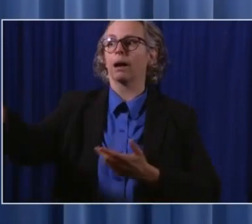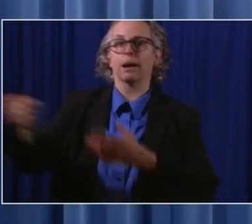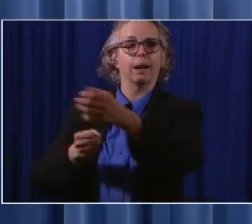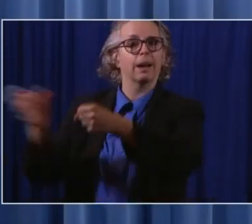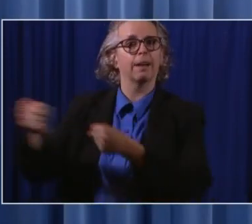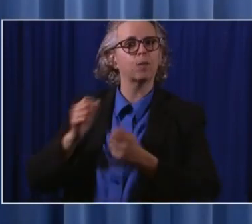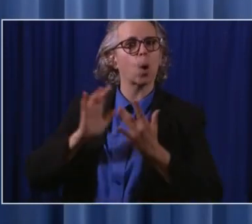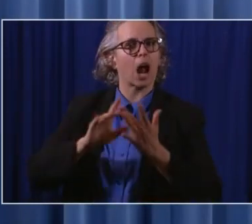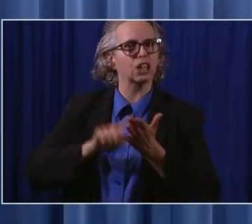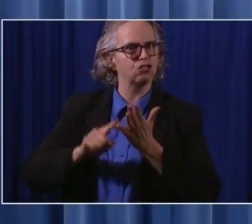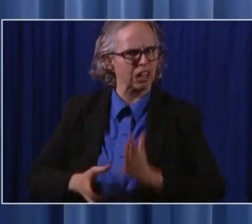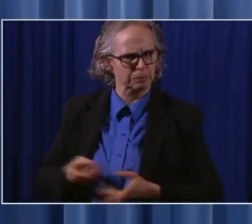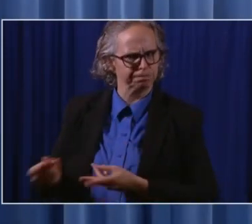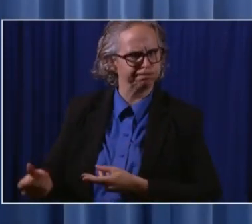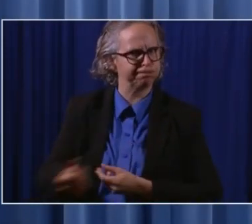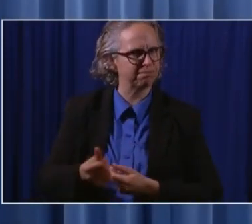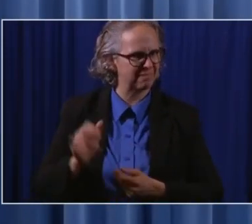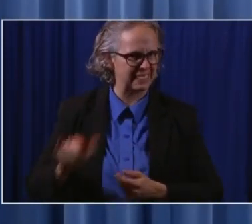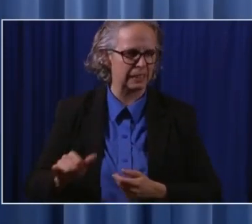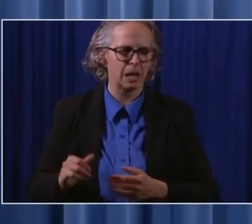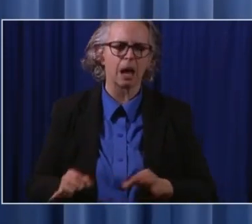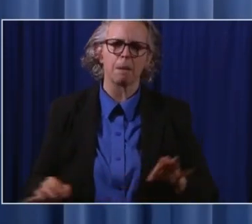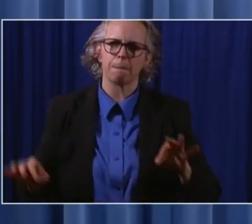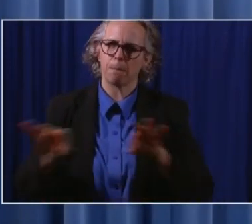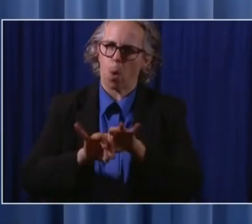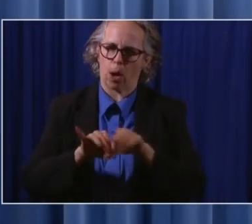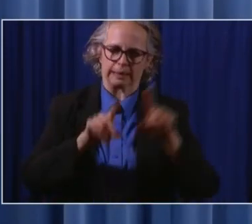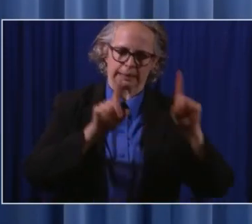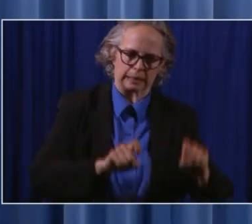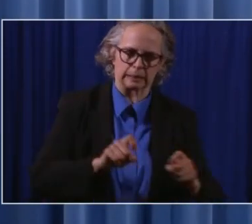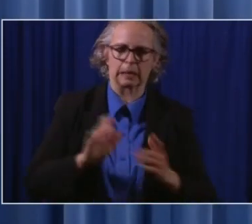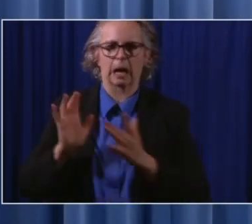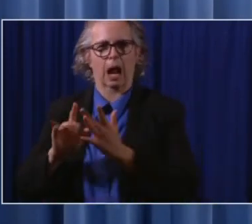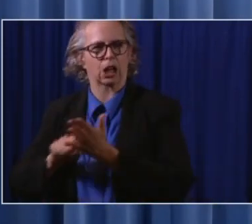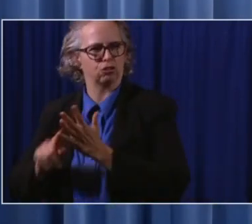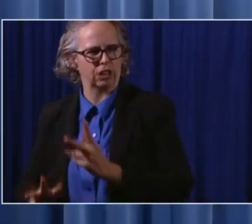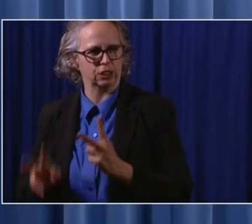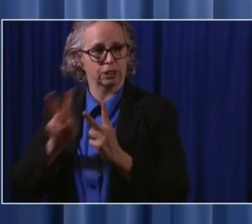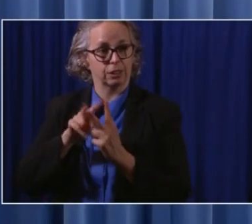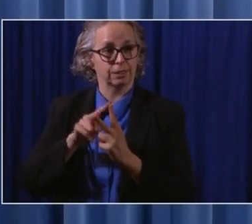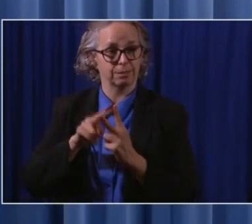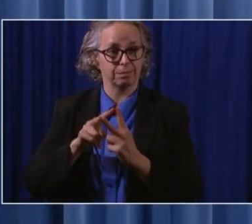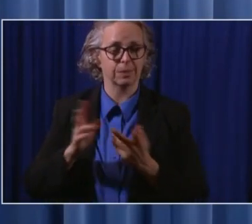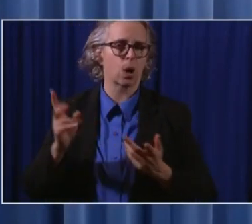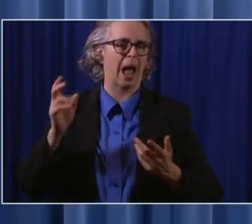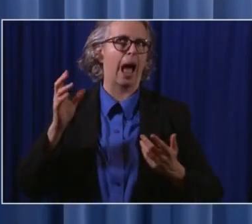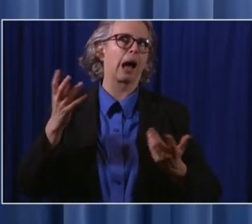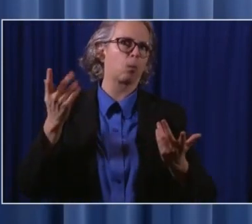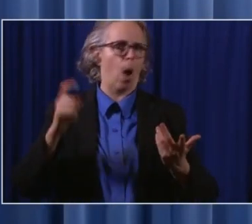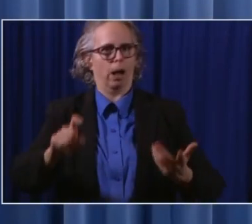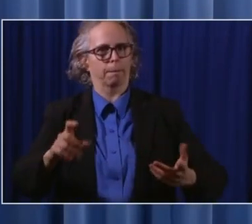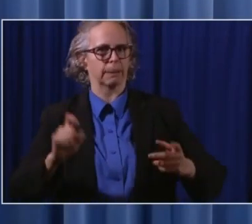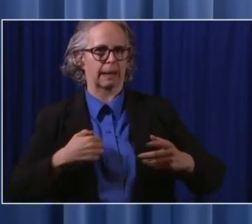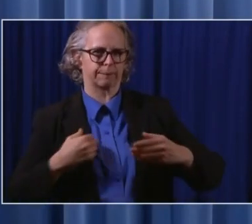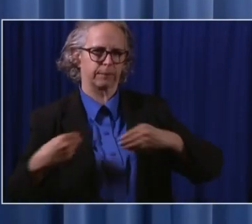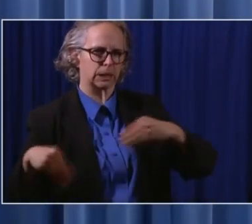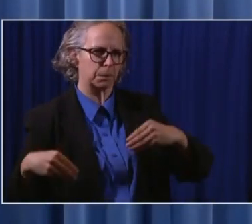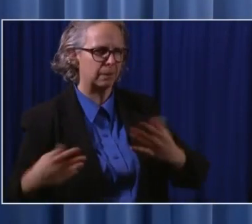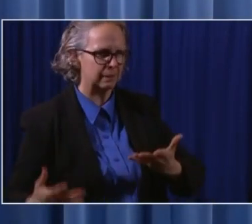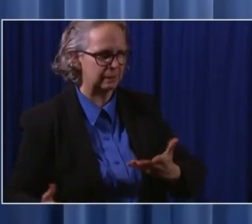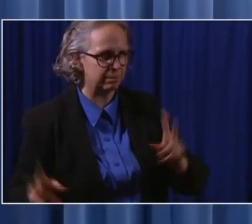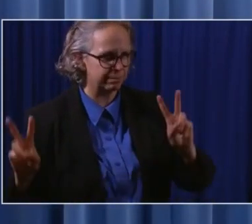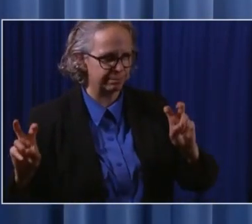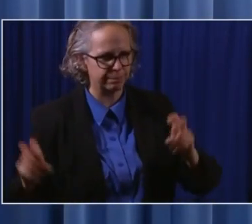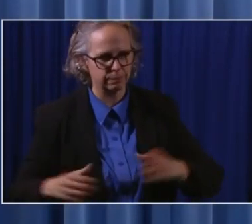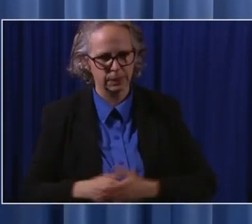absolutely imperative, and flexibility. Flexibility for local governments, flexibility for the state